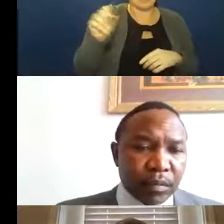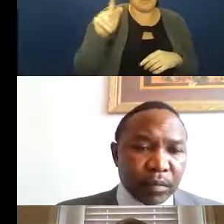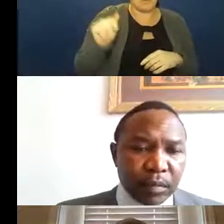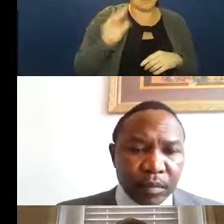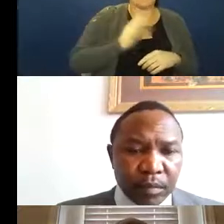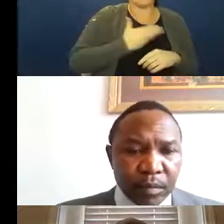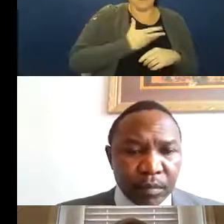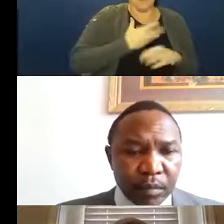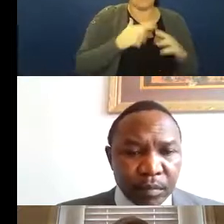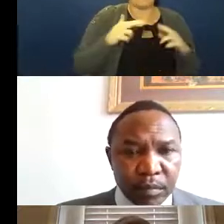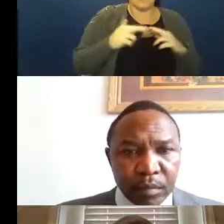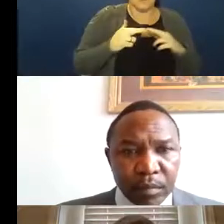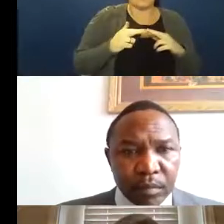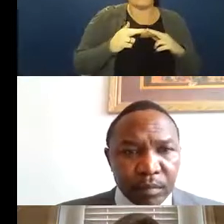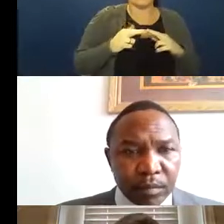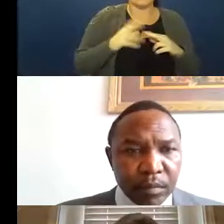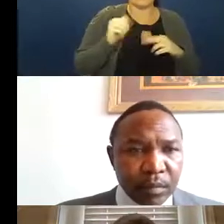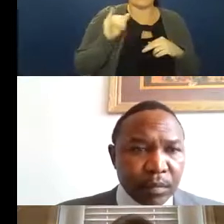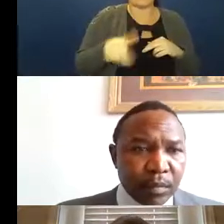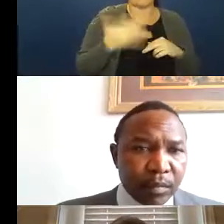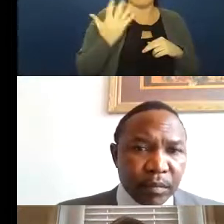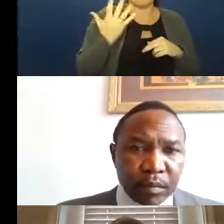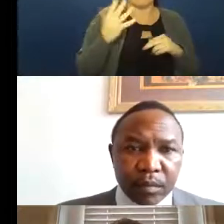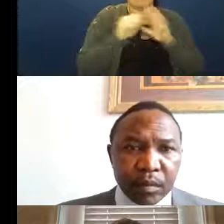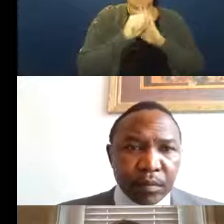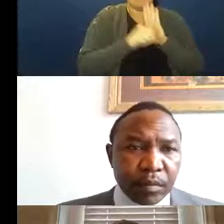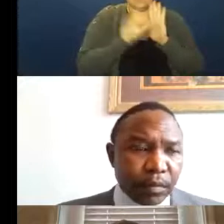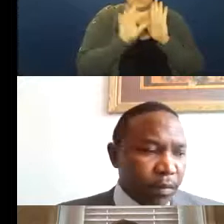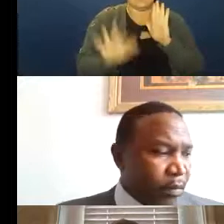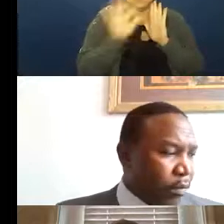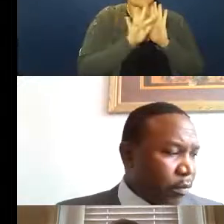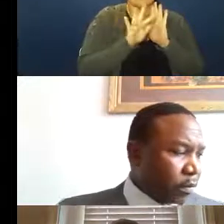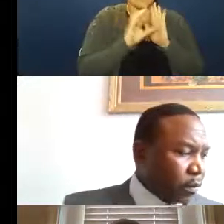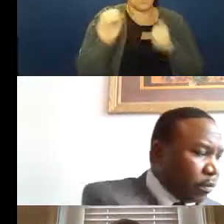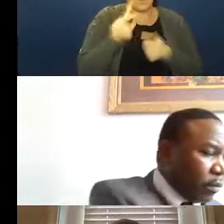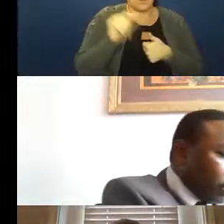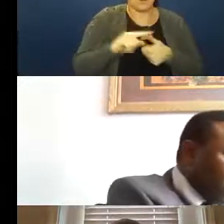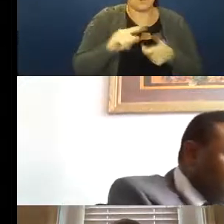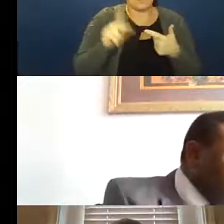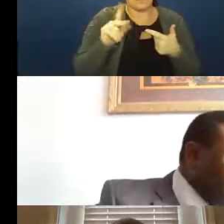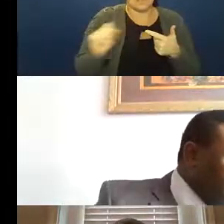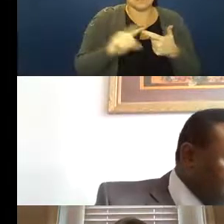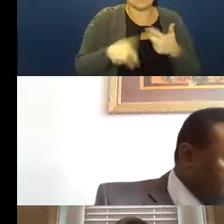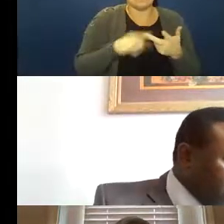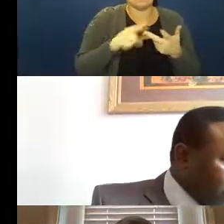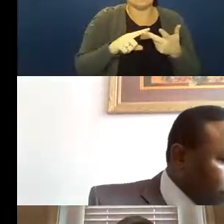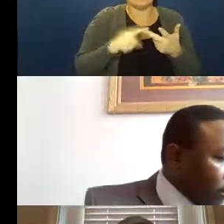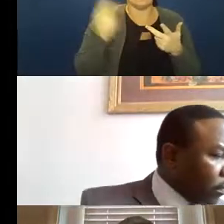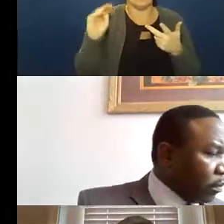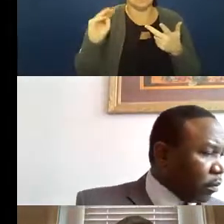I believe it's 5 states. So it's Oklahoma, Kansas, New